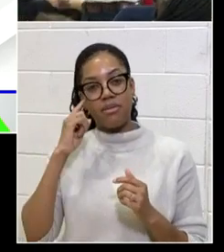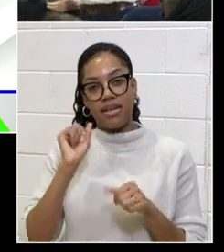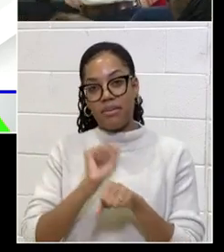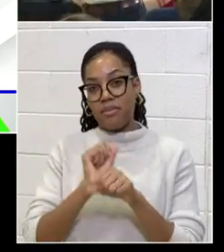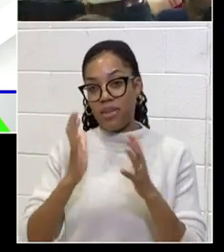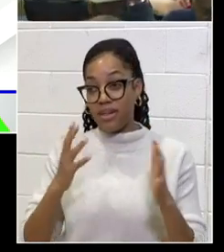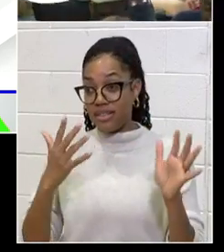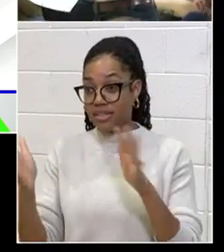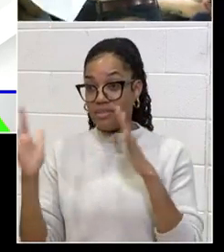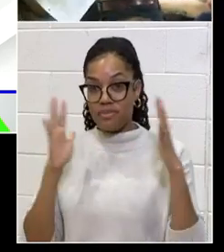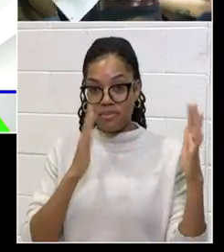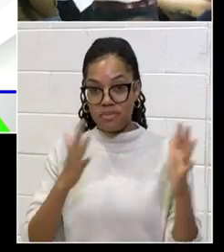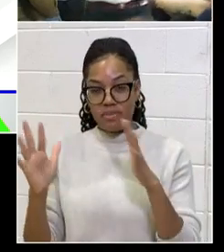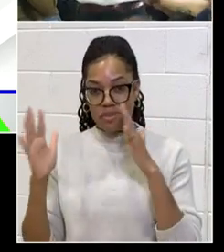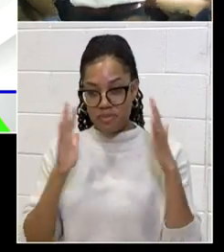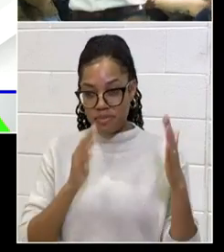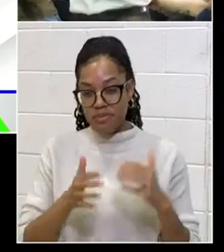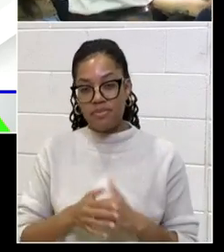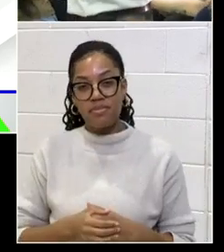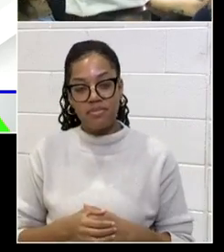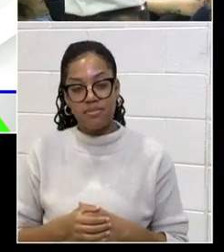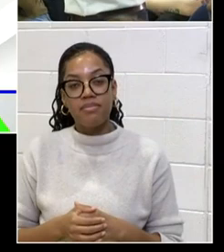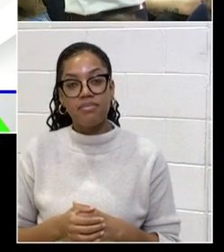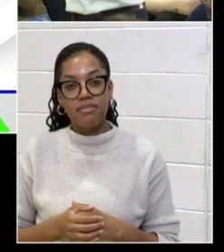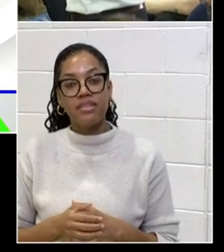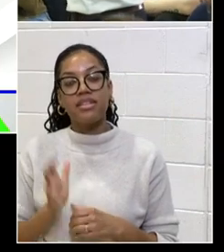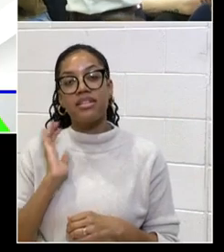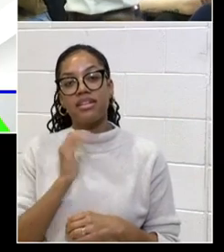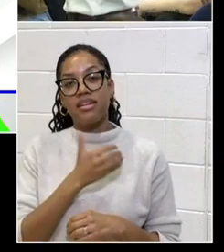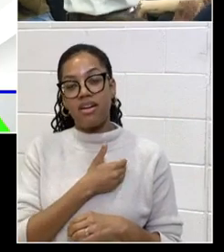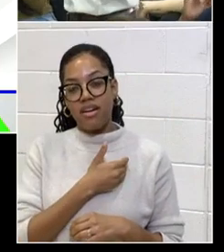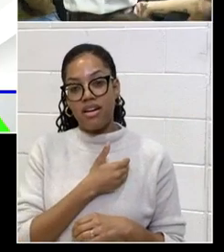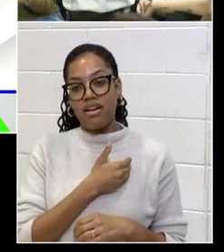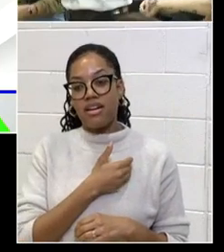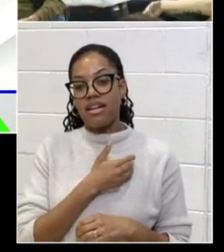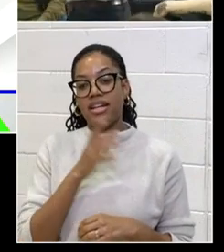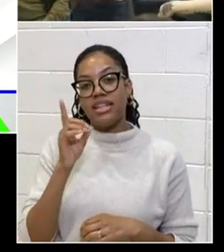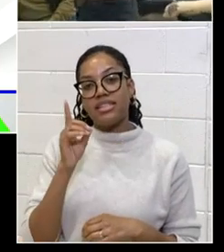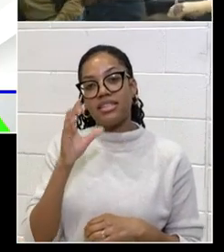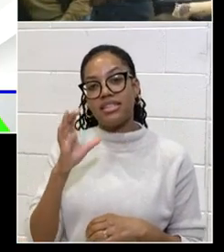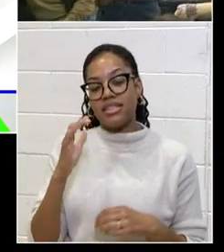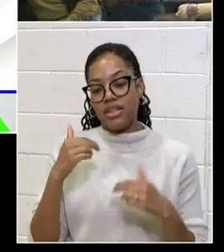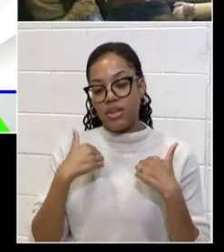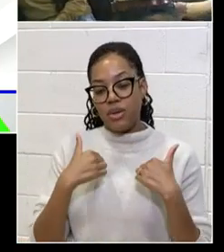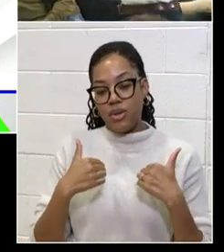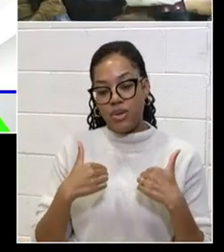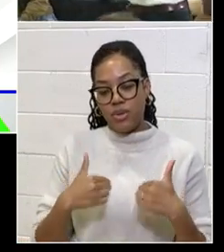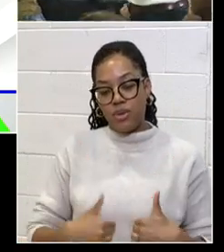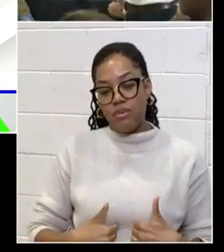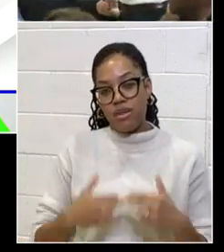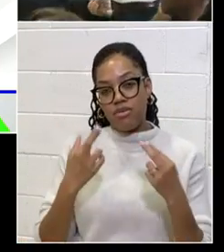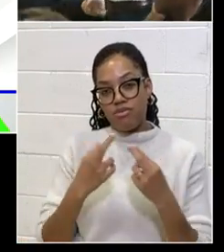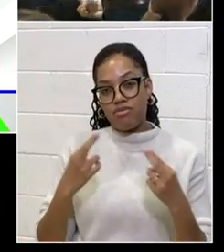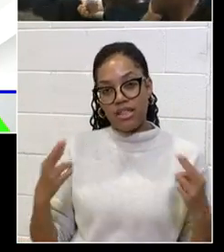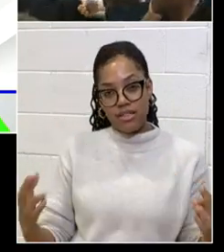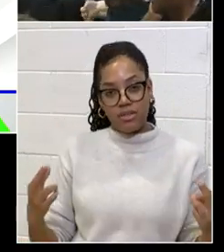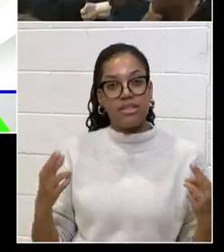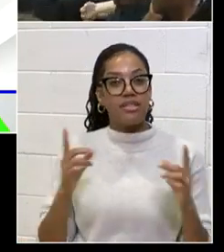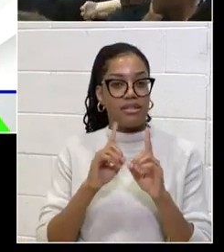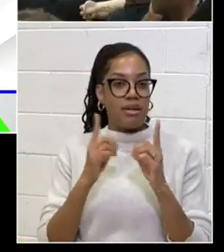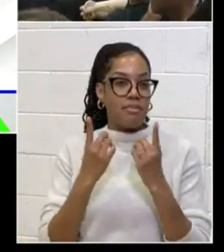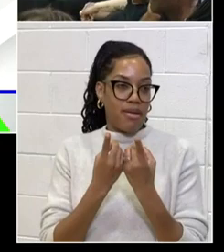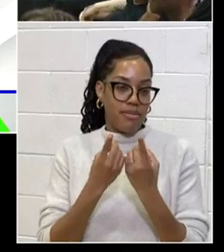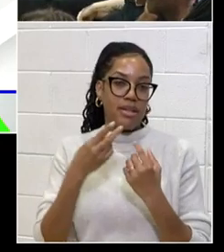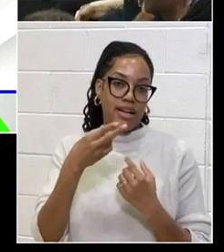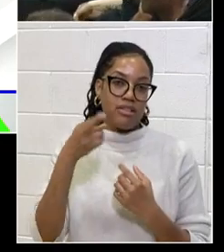applause. Our DC Human Resources Department is every day making sure that